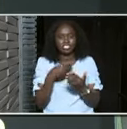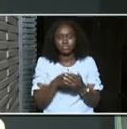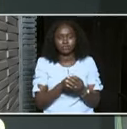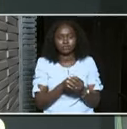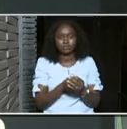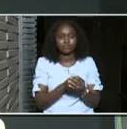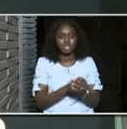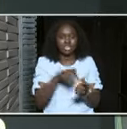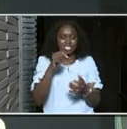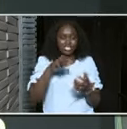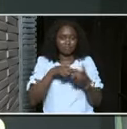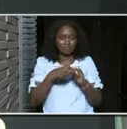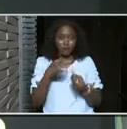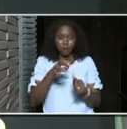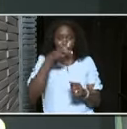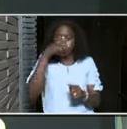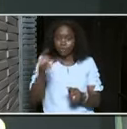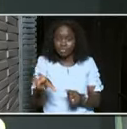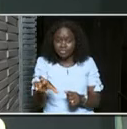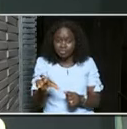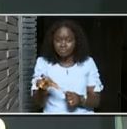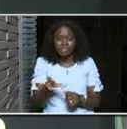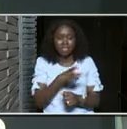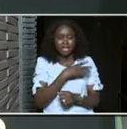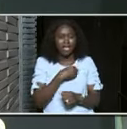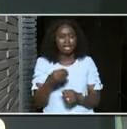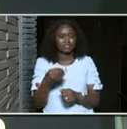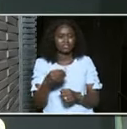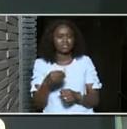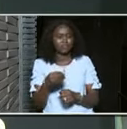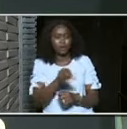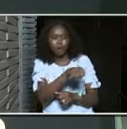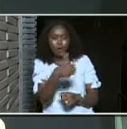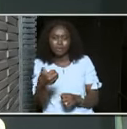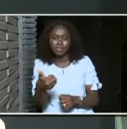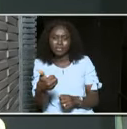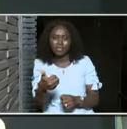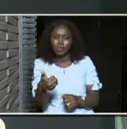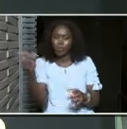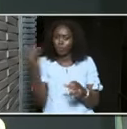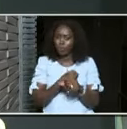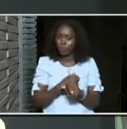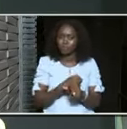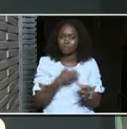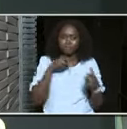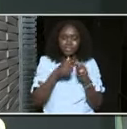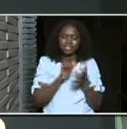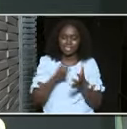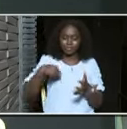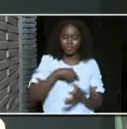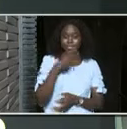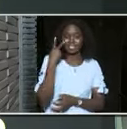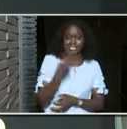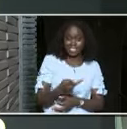And the issue of corruption, and of course, other wastages that we see right from